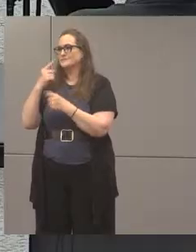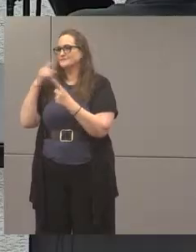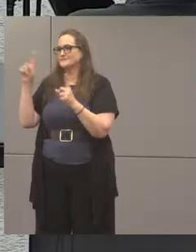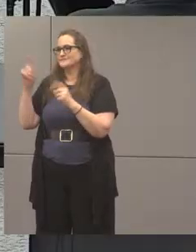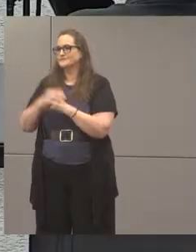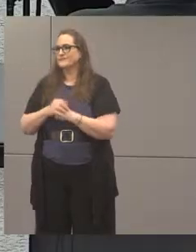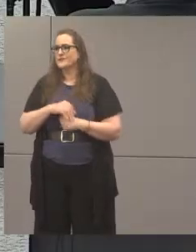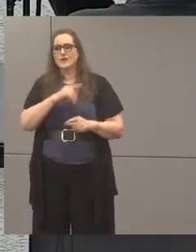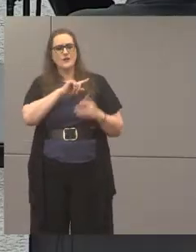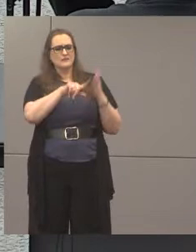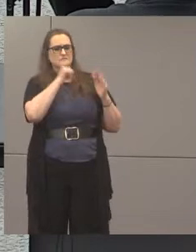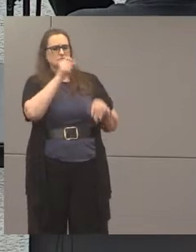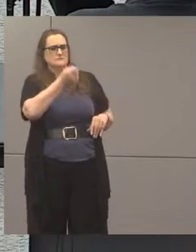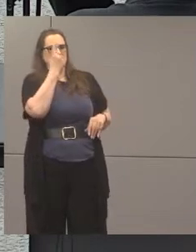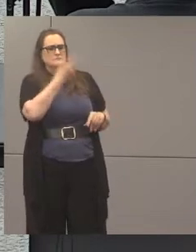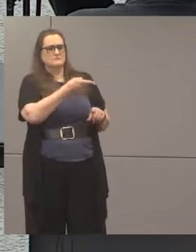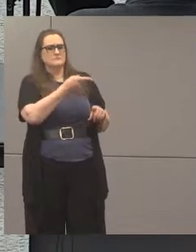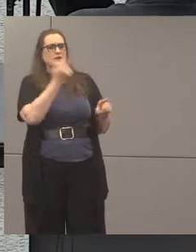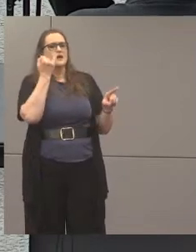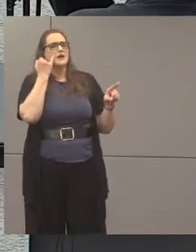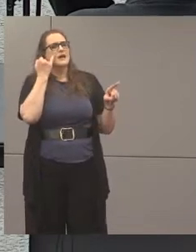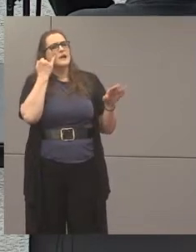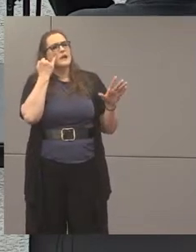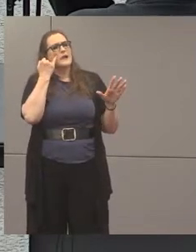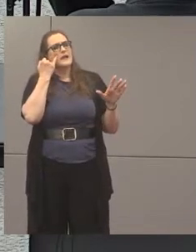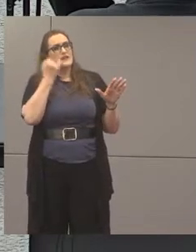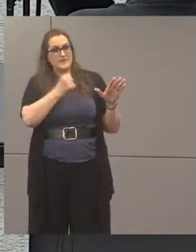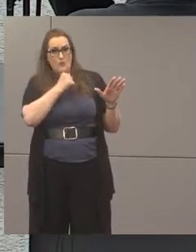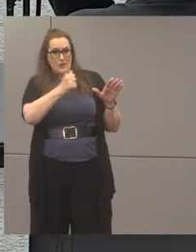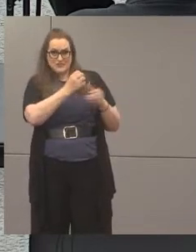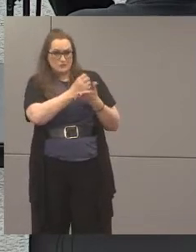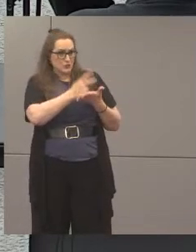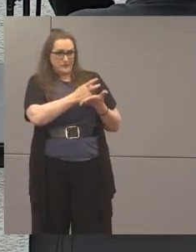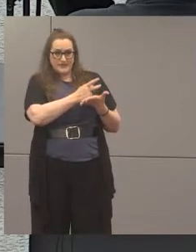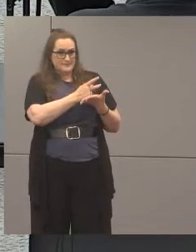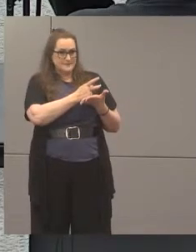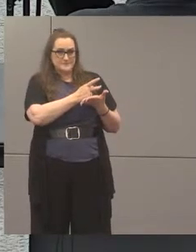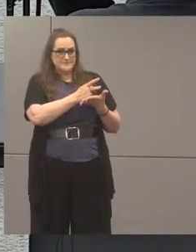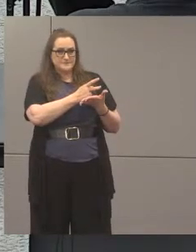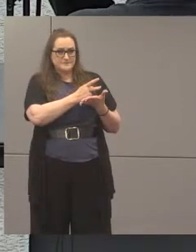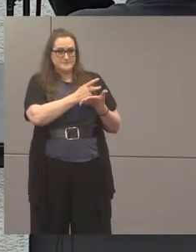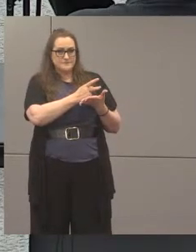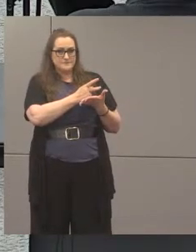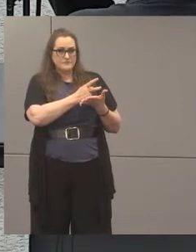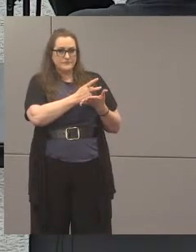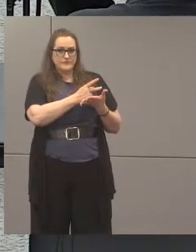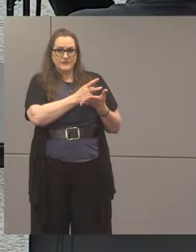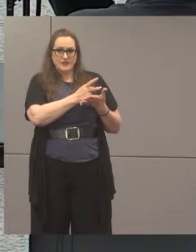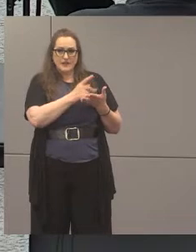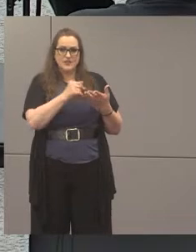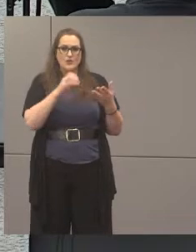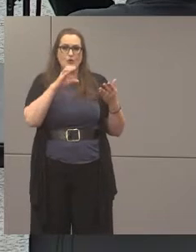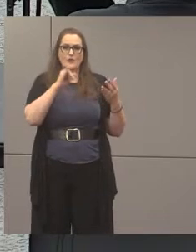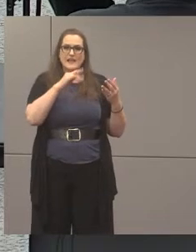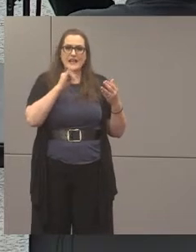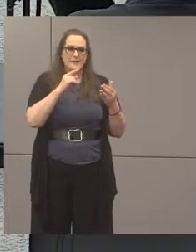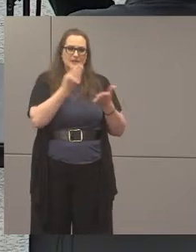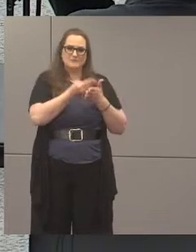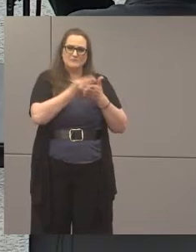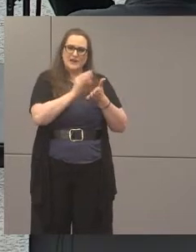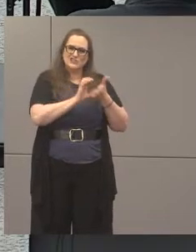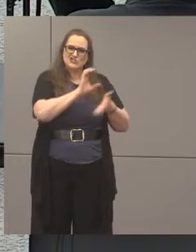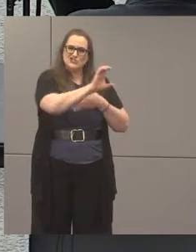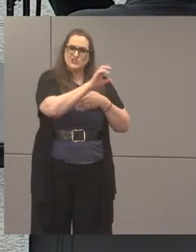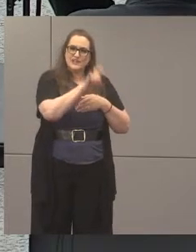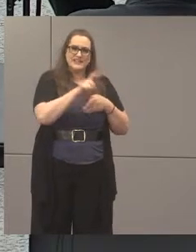don't understand is if it wasn't approved, capital outlay like that needs